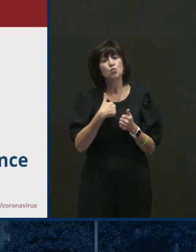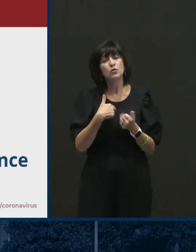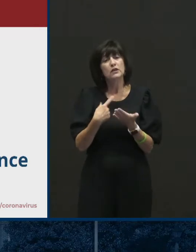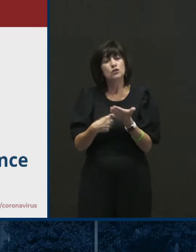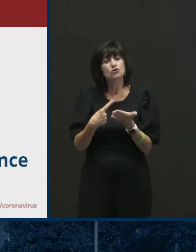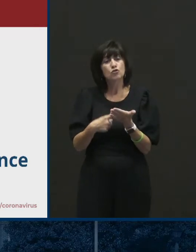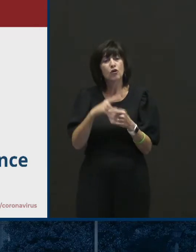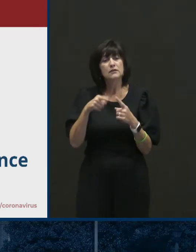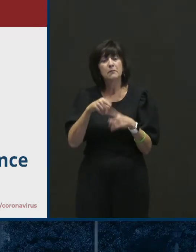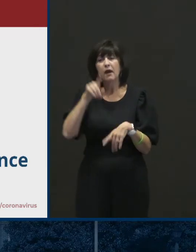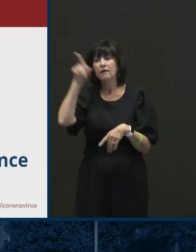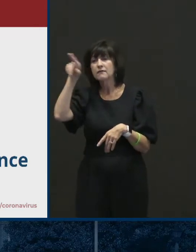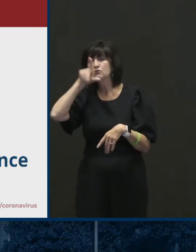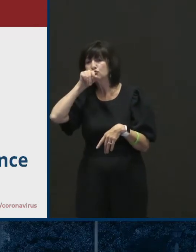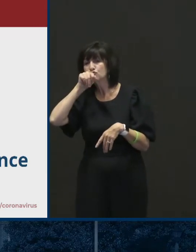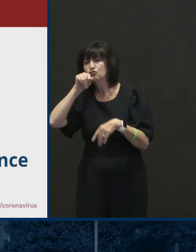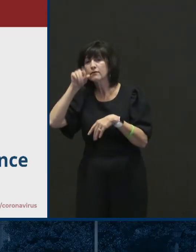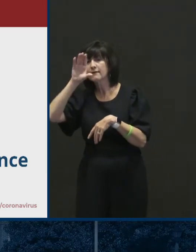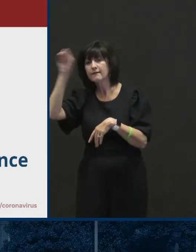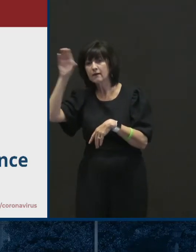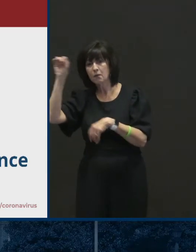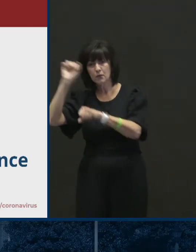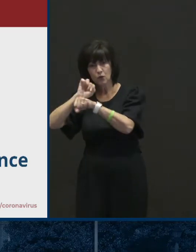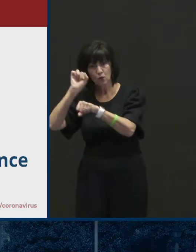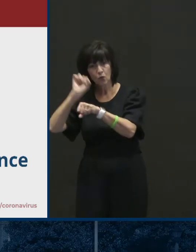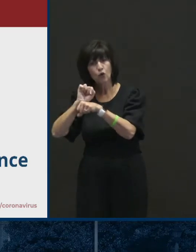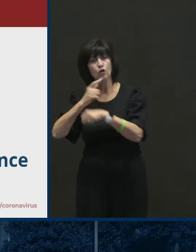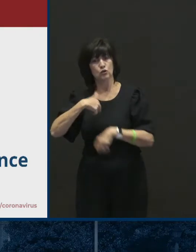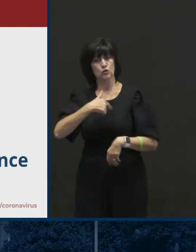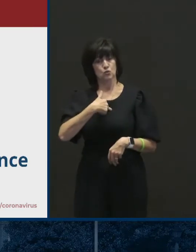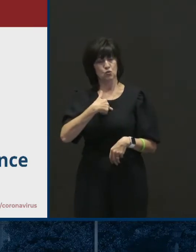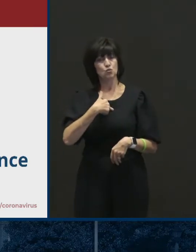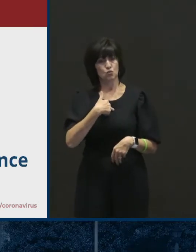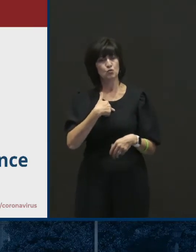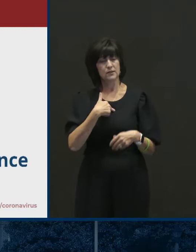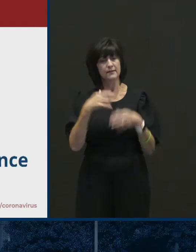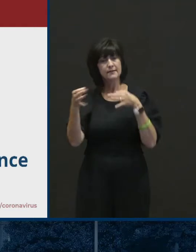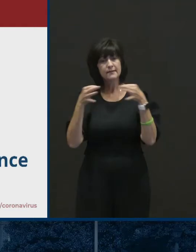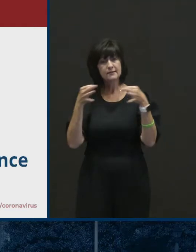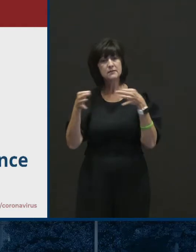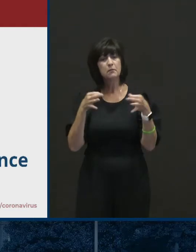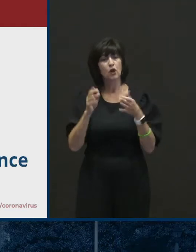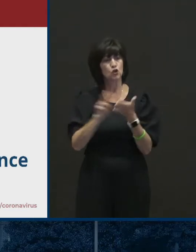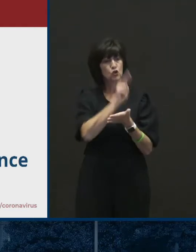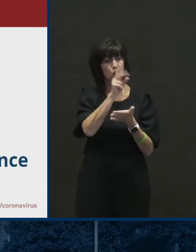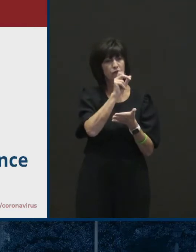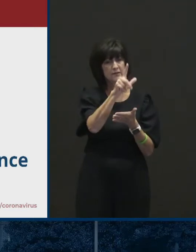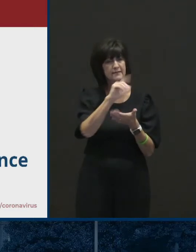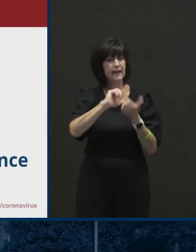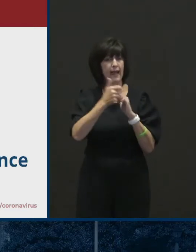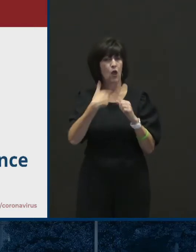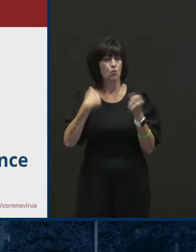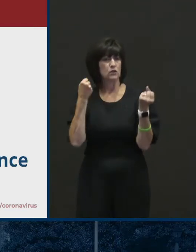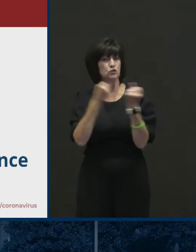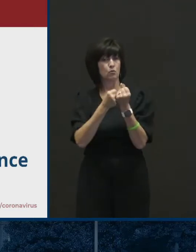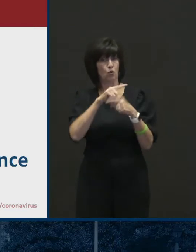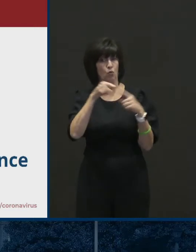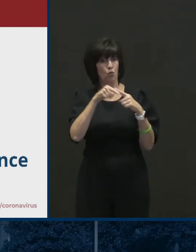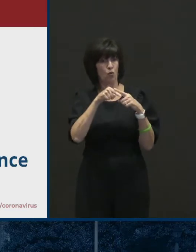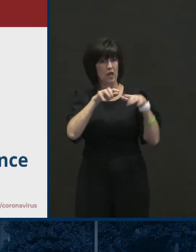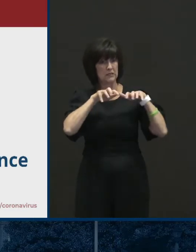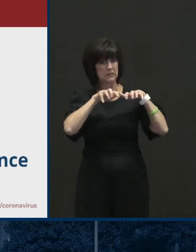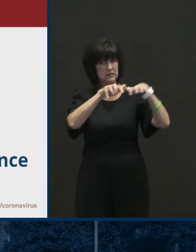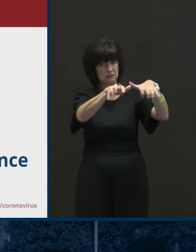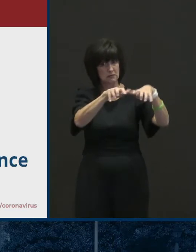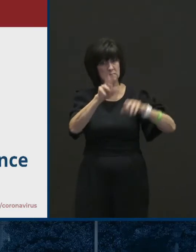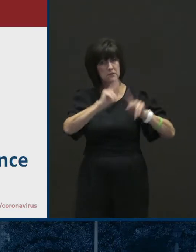a little bit about it with our University of Delaware response in supporting that outbreak. But we take